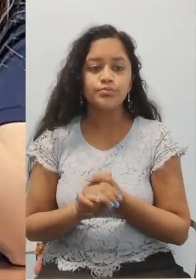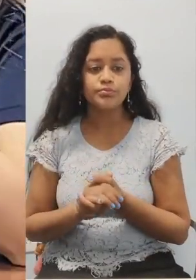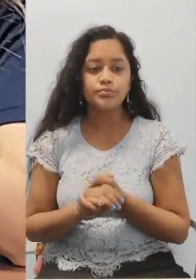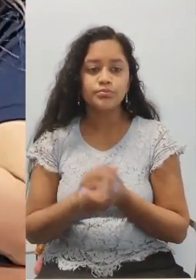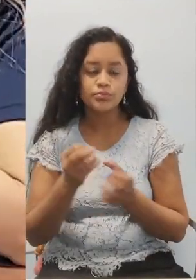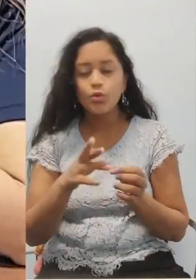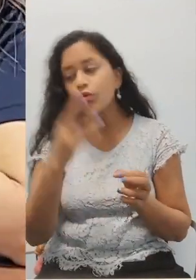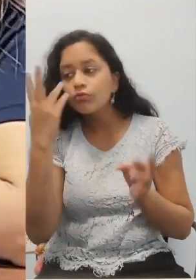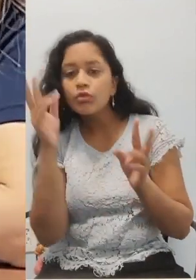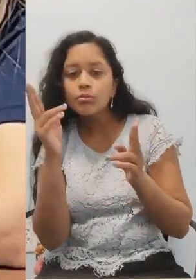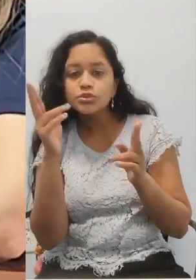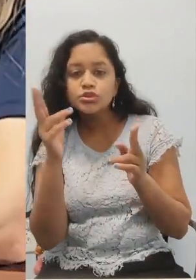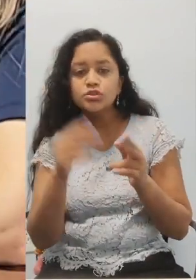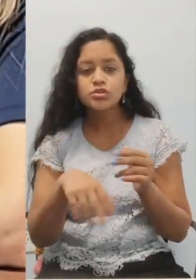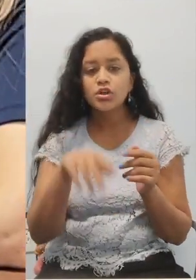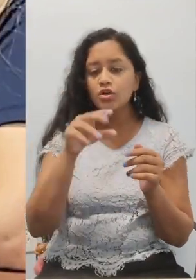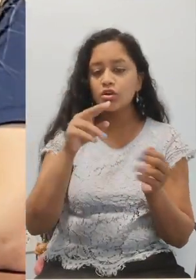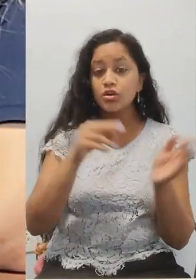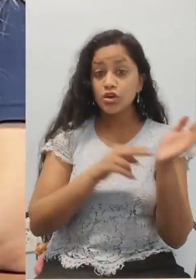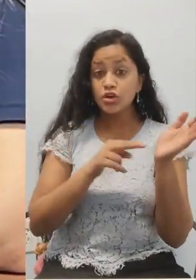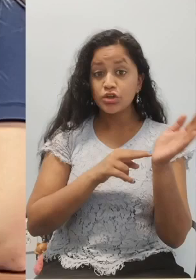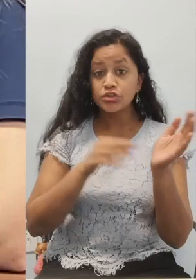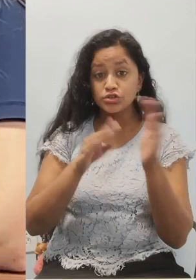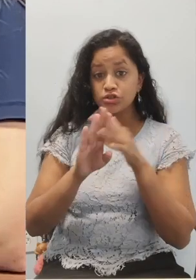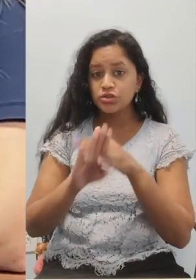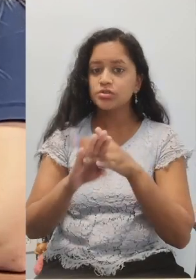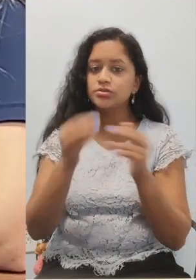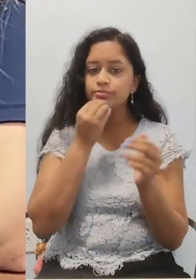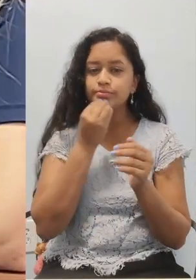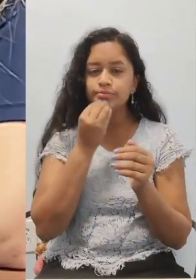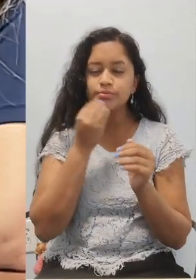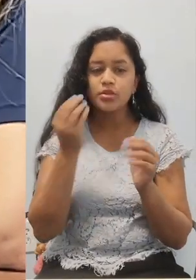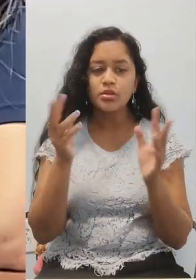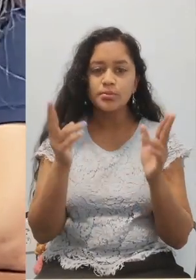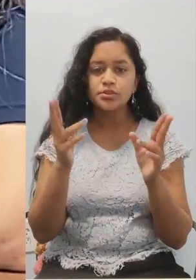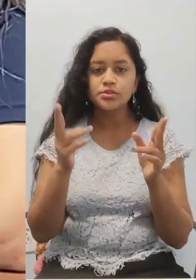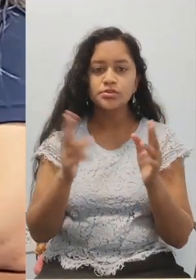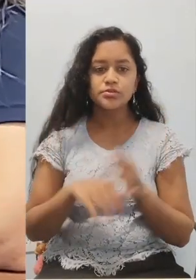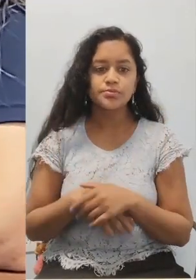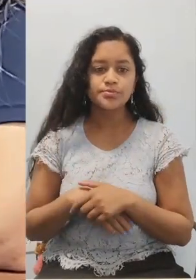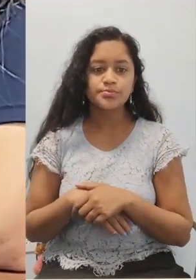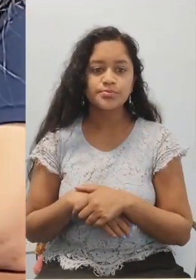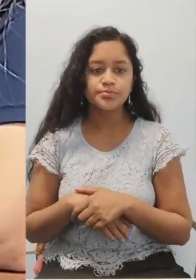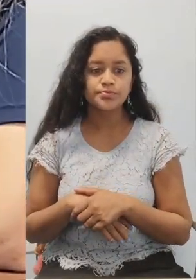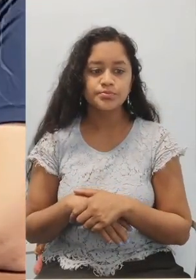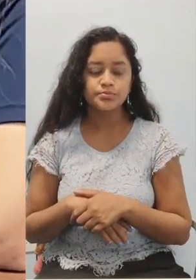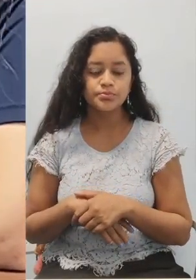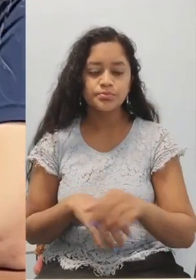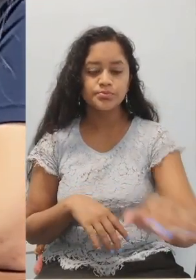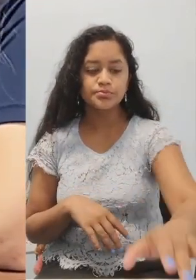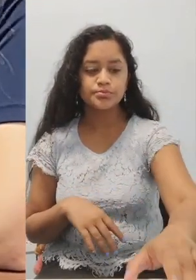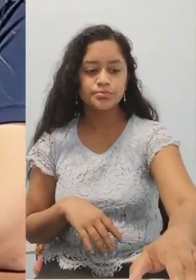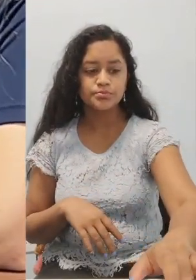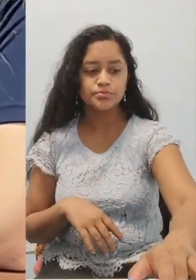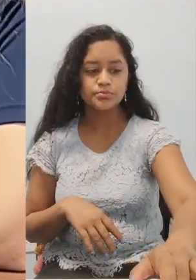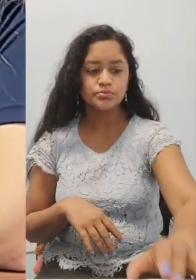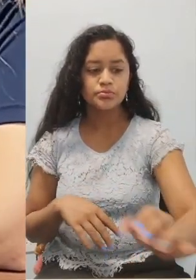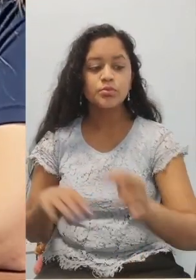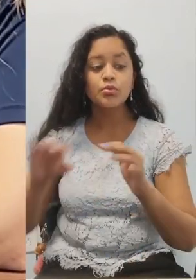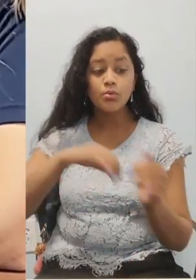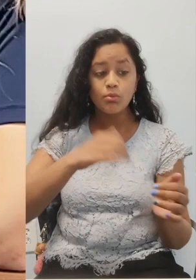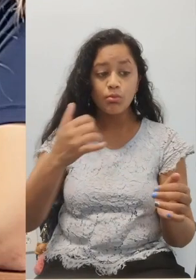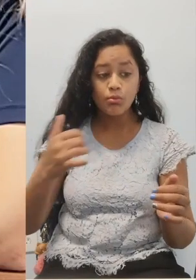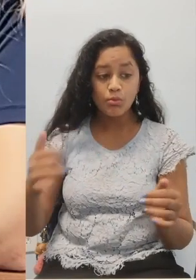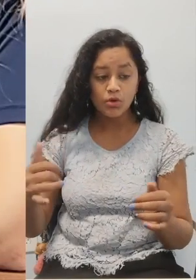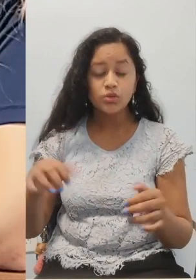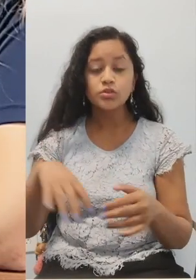with lobsters, for example, nurse sharks eat also lobsters. And then we have a few filter feeding sharks. Well, the whale sharks come to